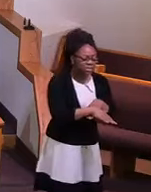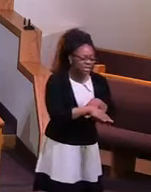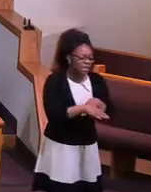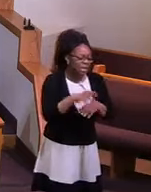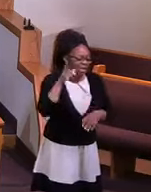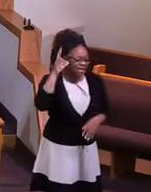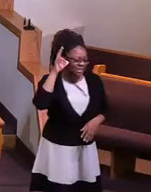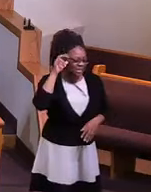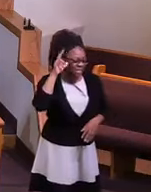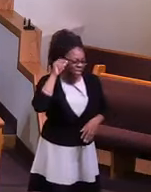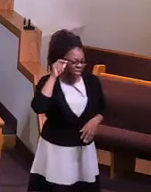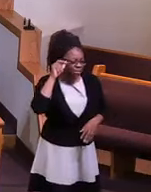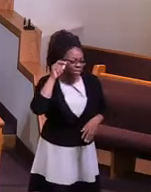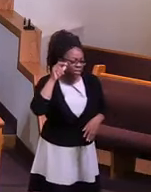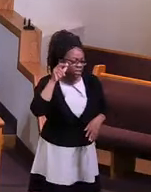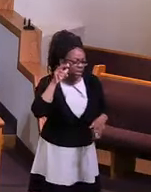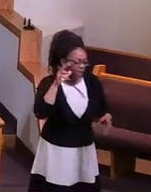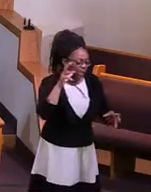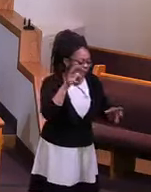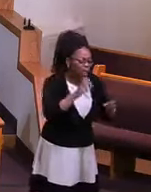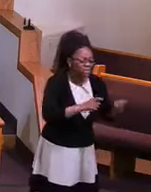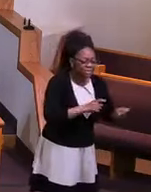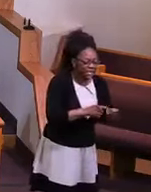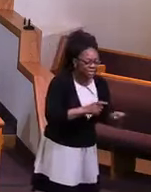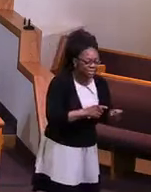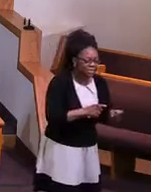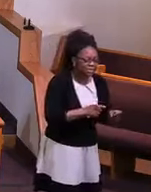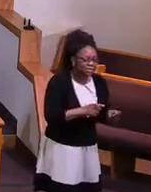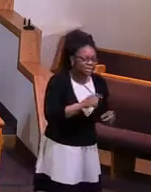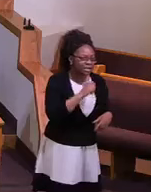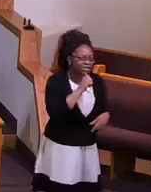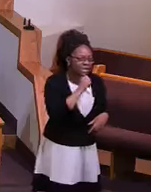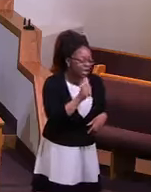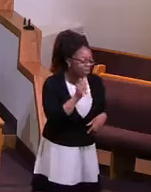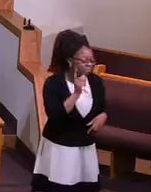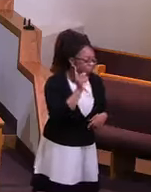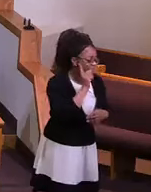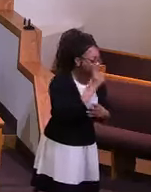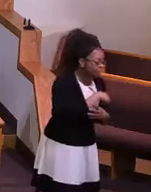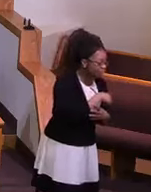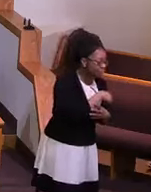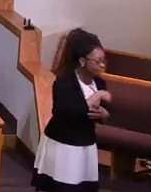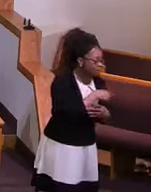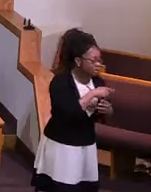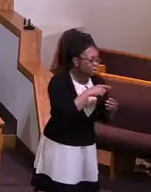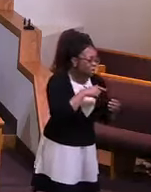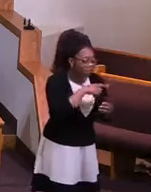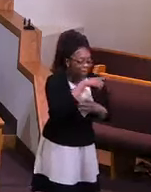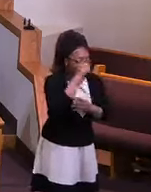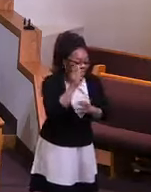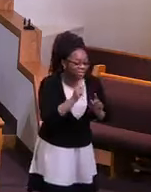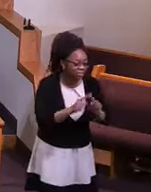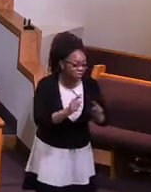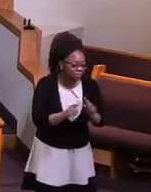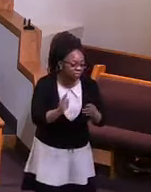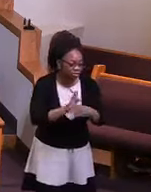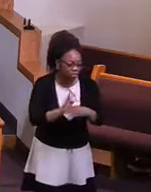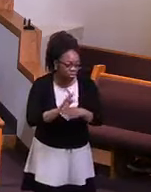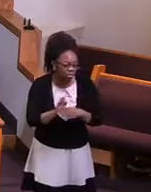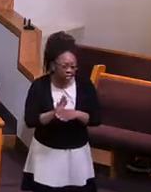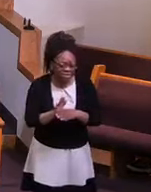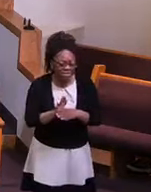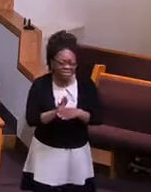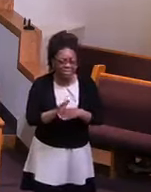a figment of Hollywood's imagination with The Exorcist, Carrie, The Shining, Amityville Horror, Fall of